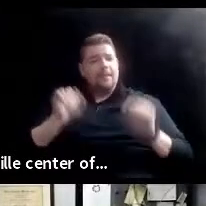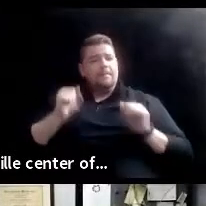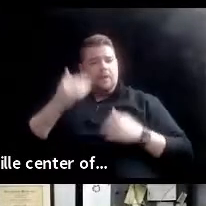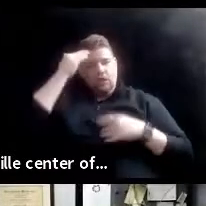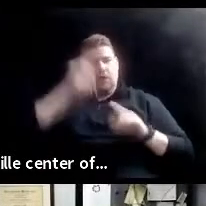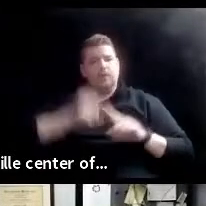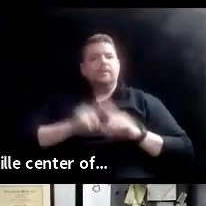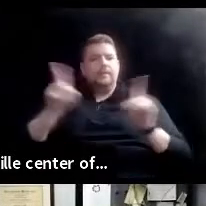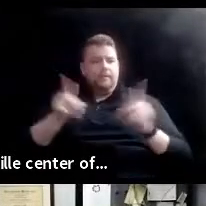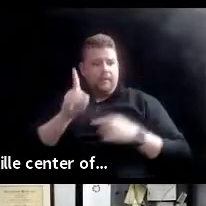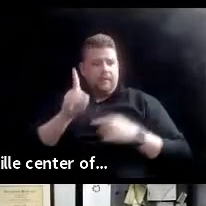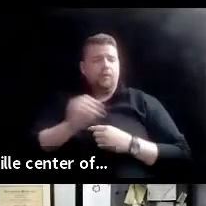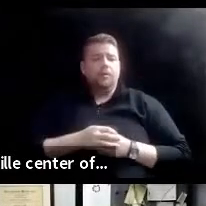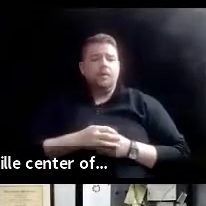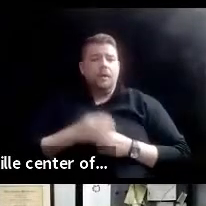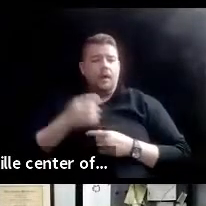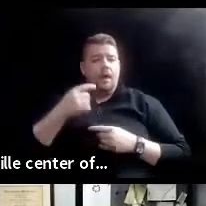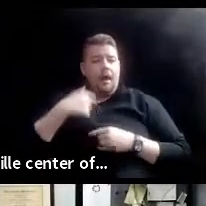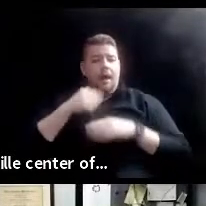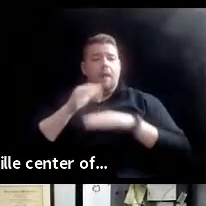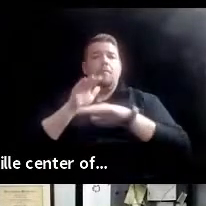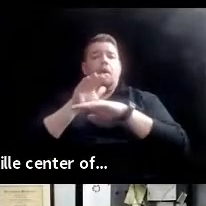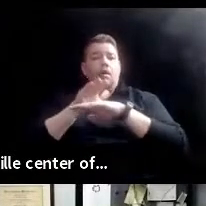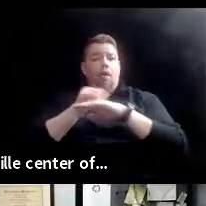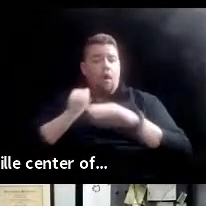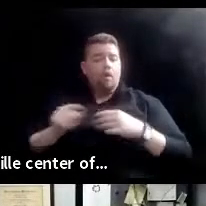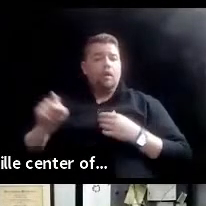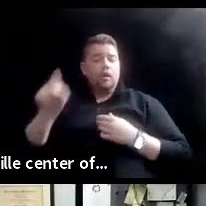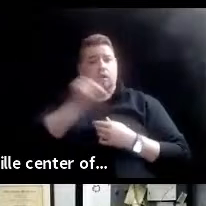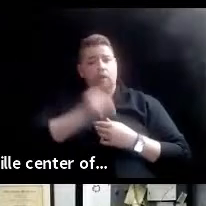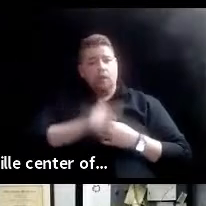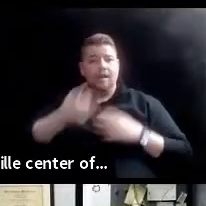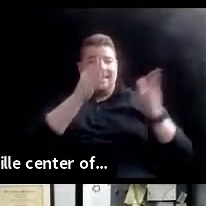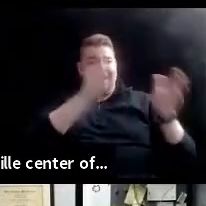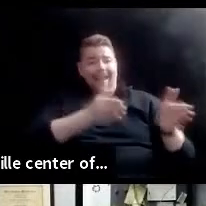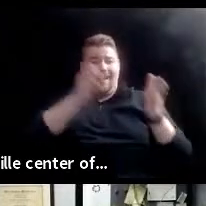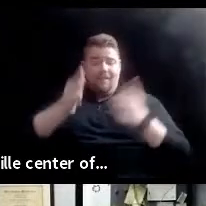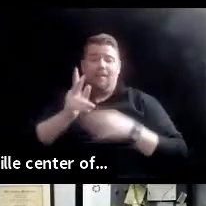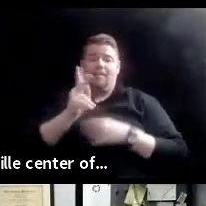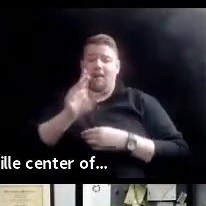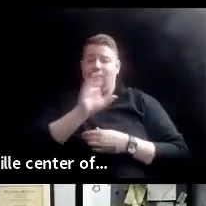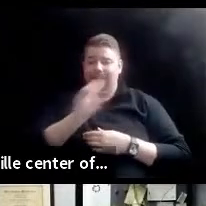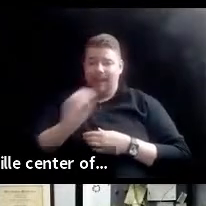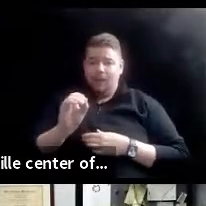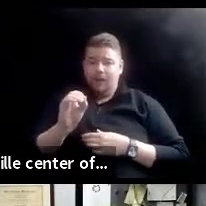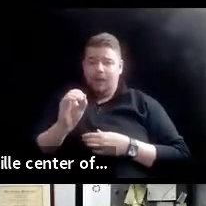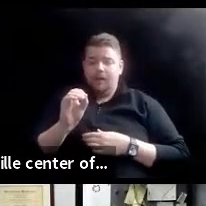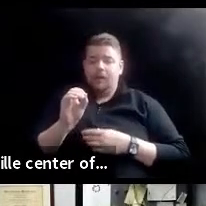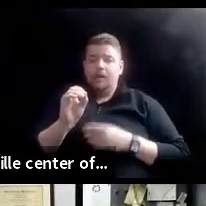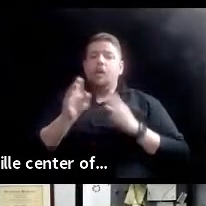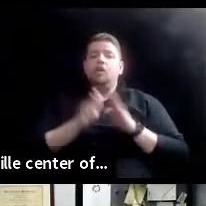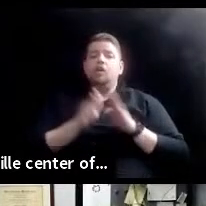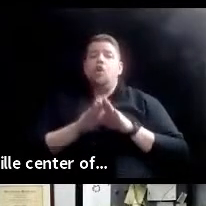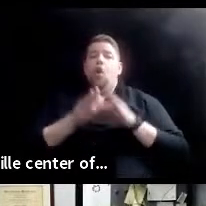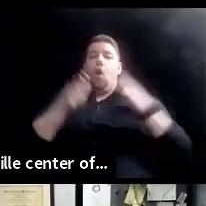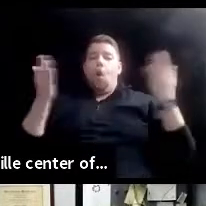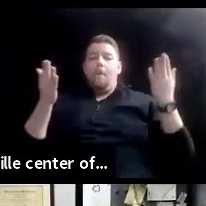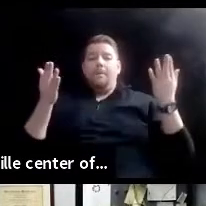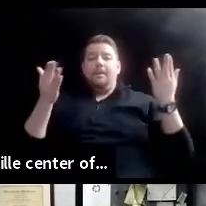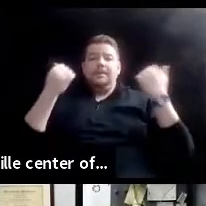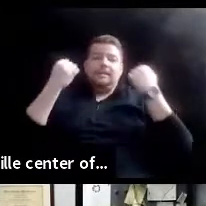difference. I am calling upon the individuals of Knox County to openly defy